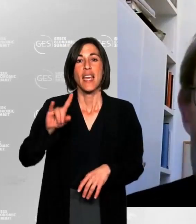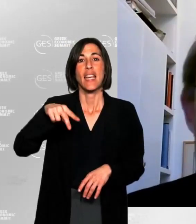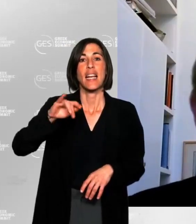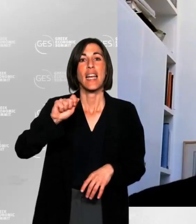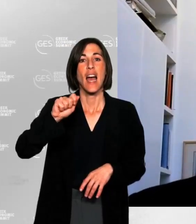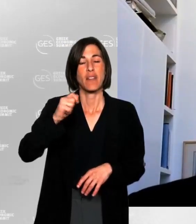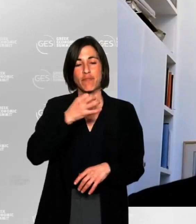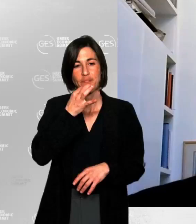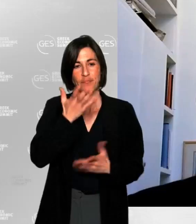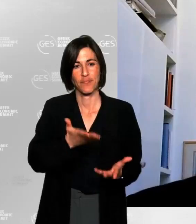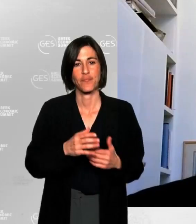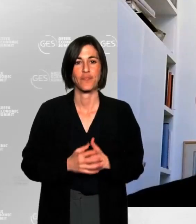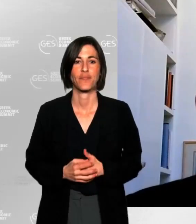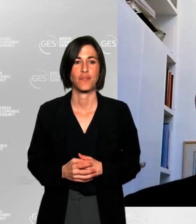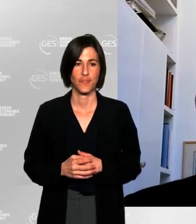Thank you.